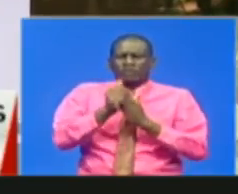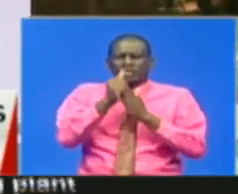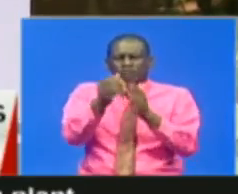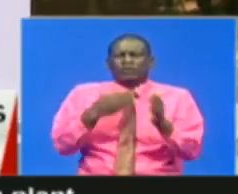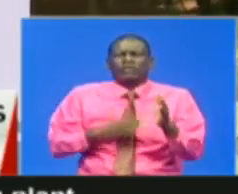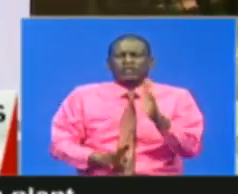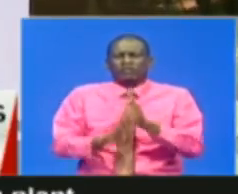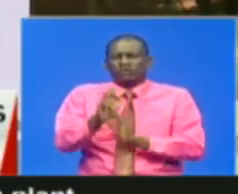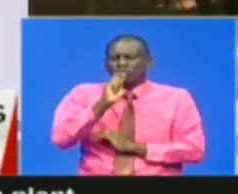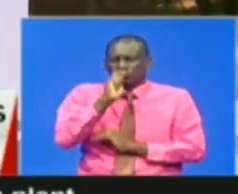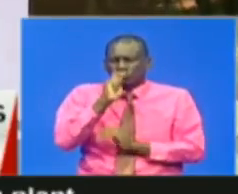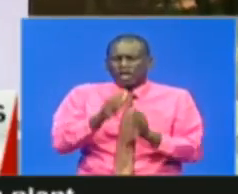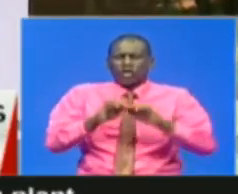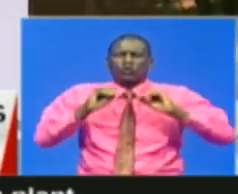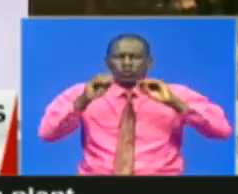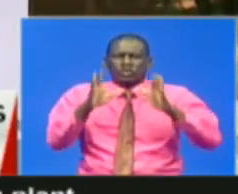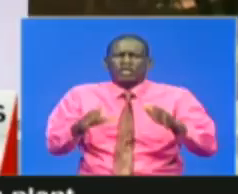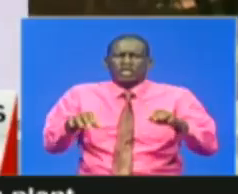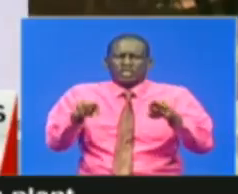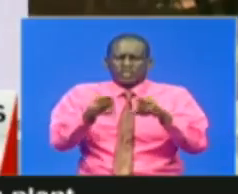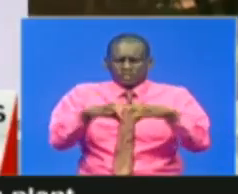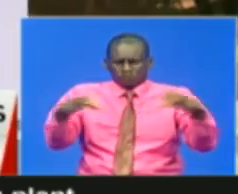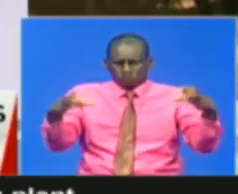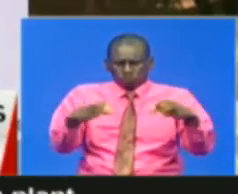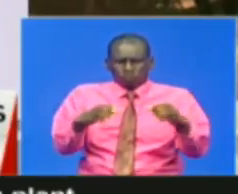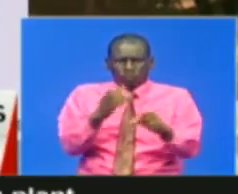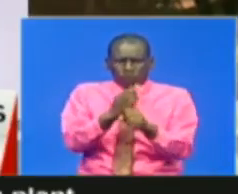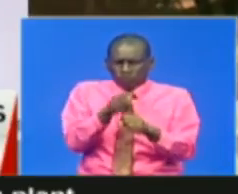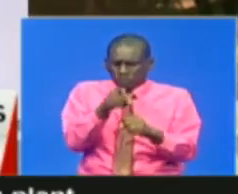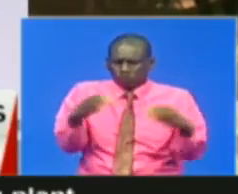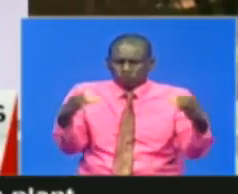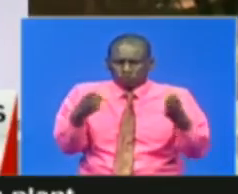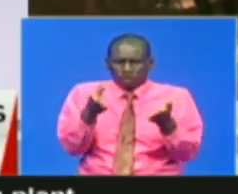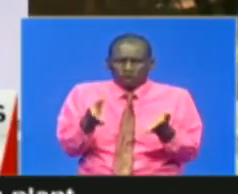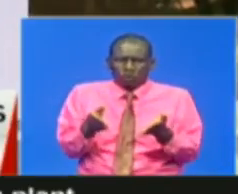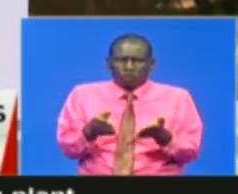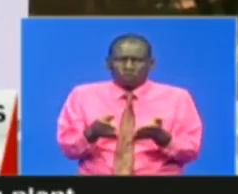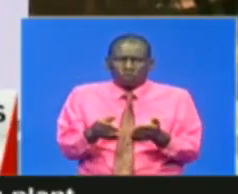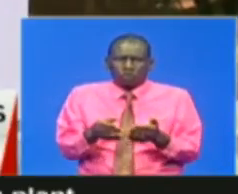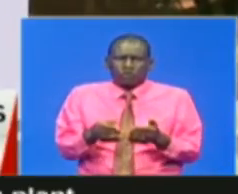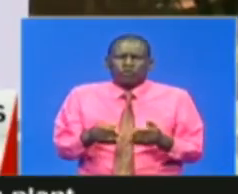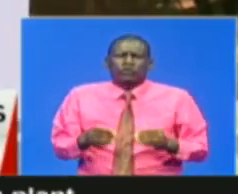we have developed coaches. They are the same people we are going to use now to see through